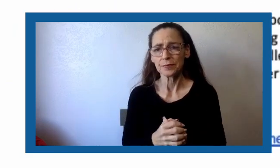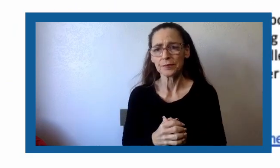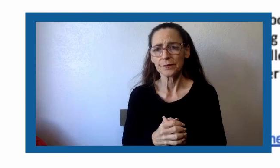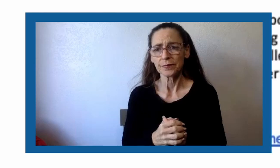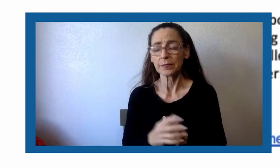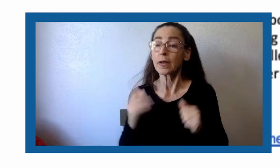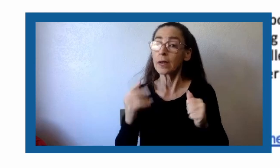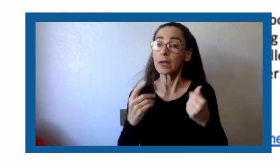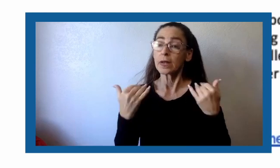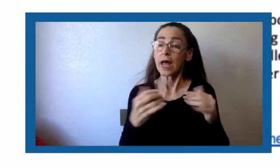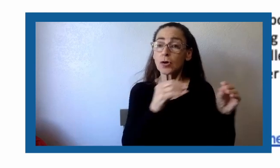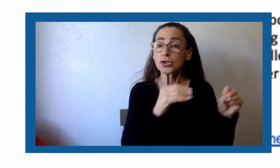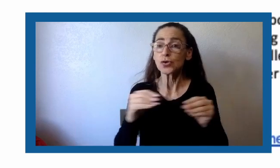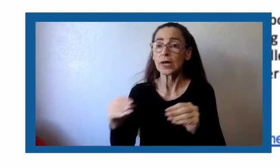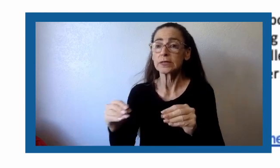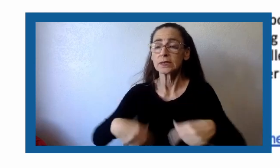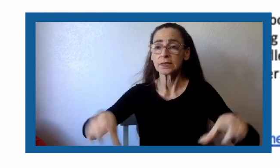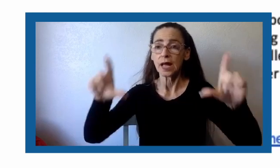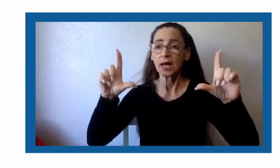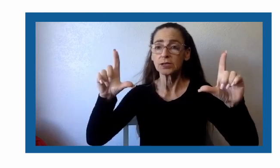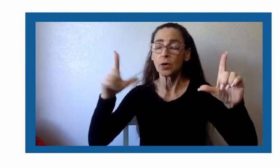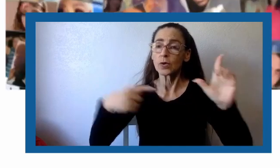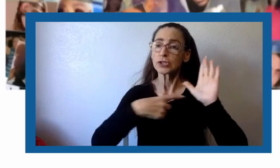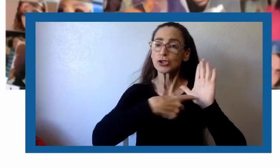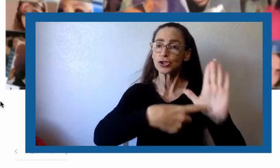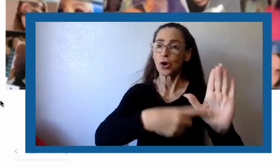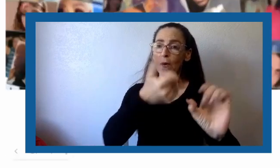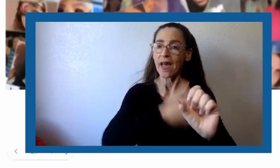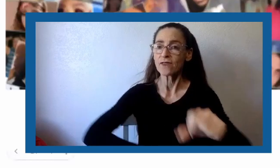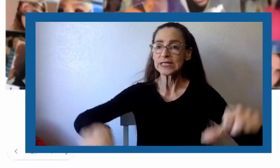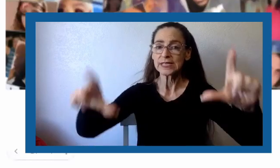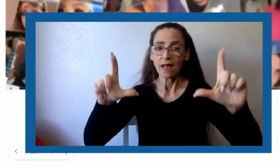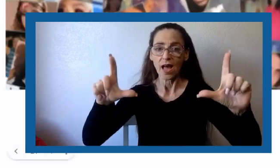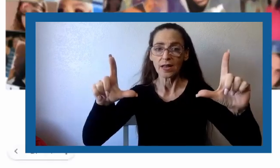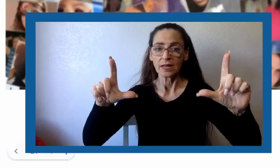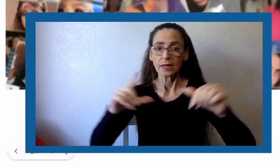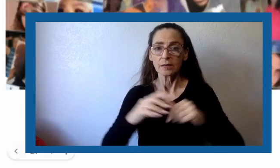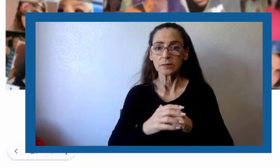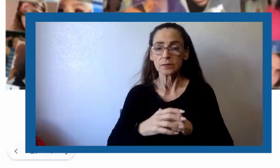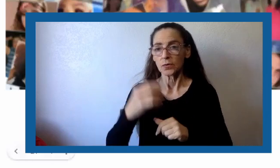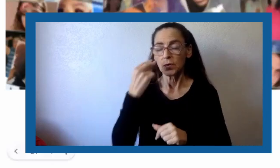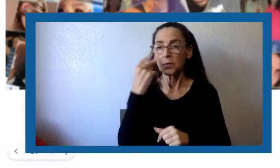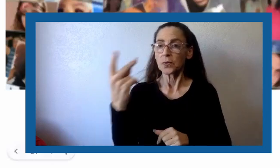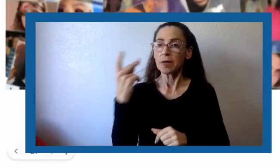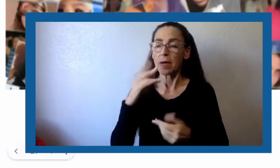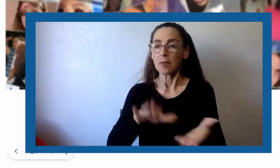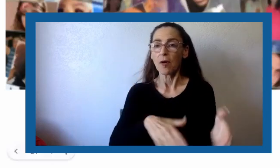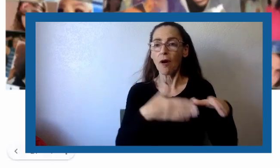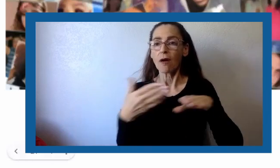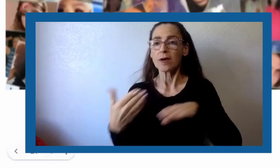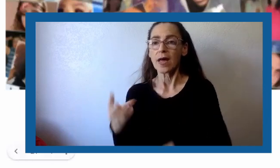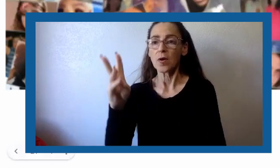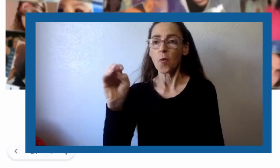So we are going to now transition into the slideshow. We are going to show every slide. The Remember Our Dead website